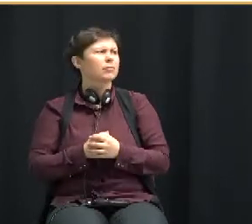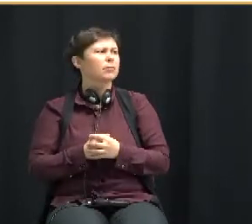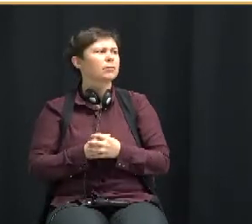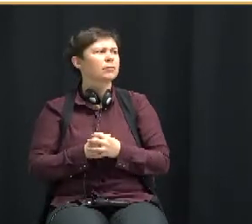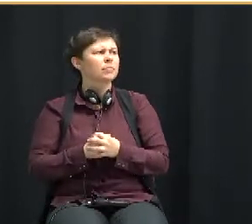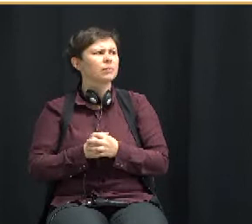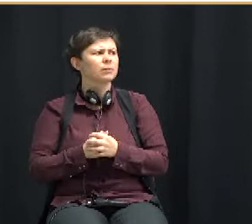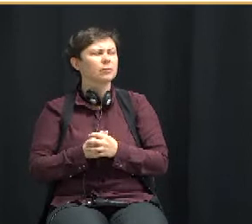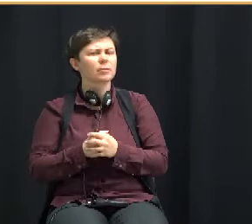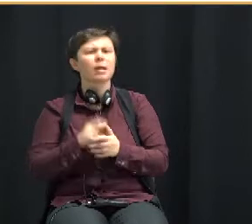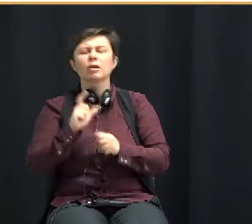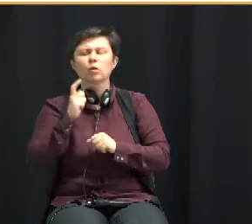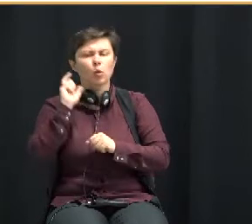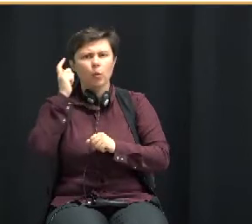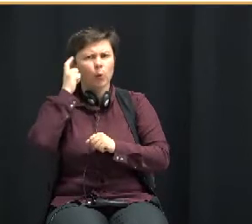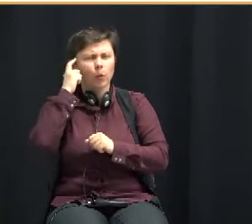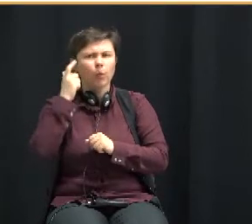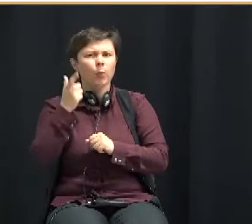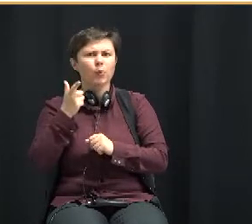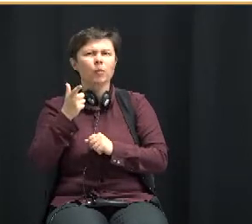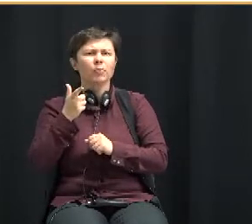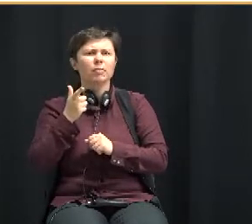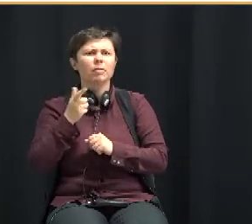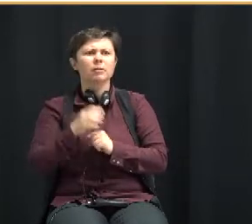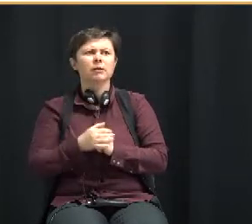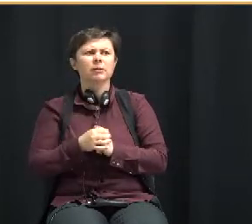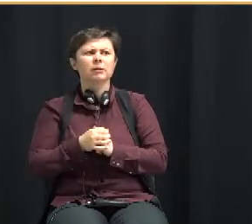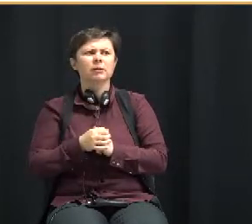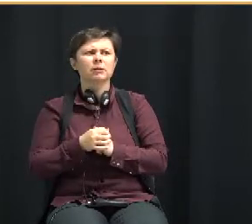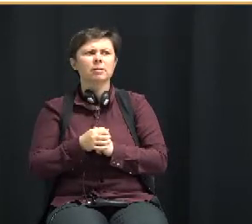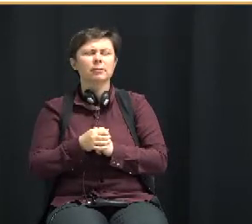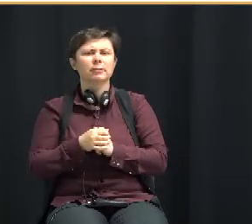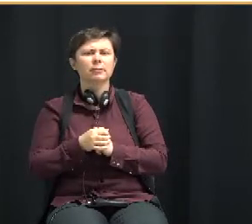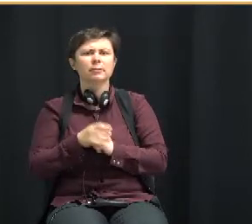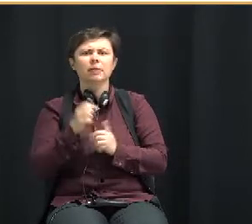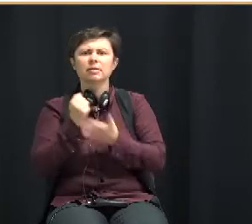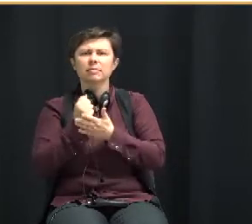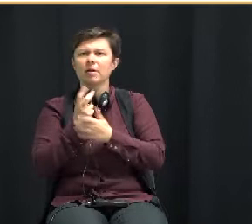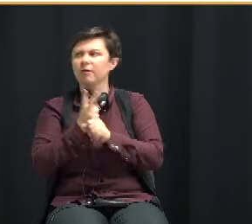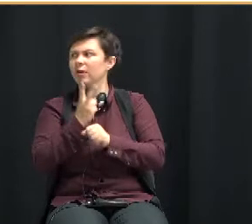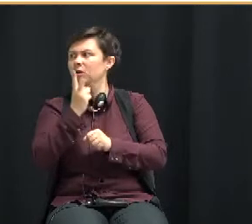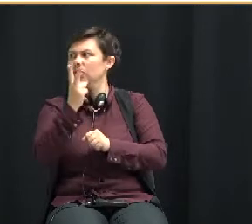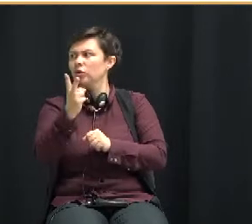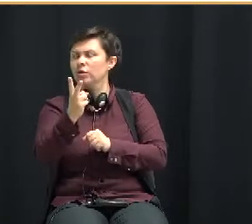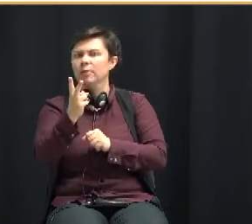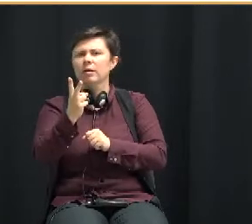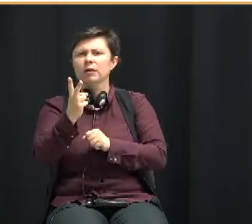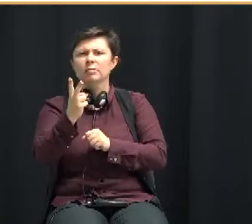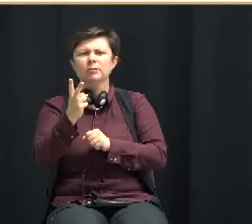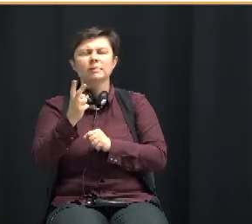So, okay, so basically, what basic issue is